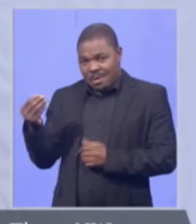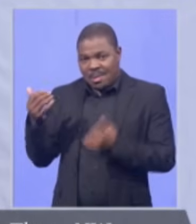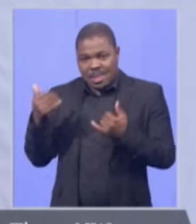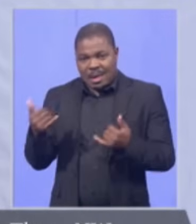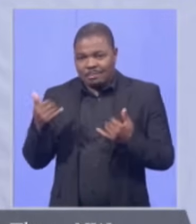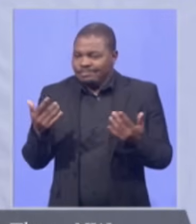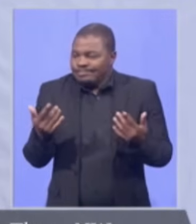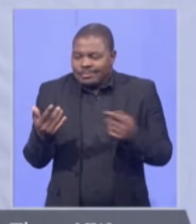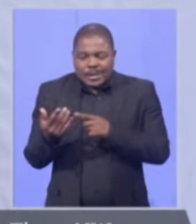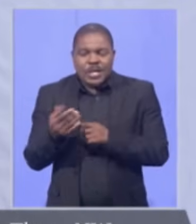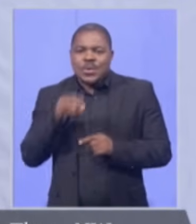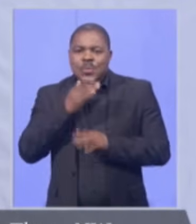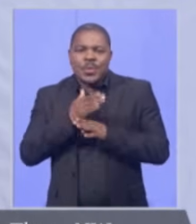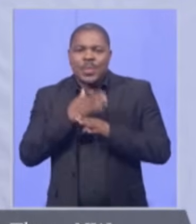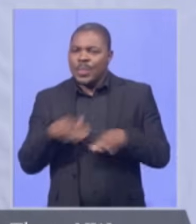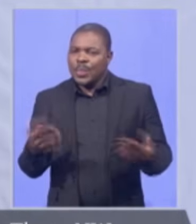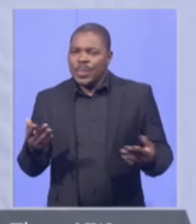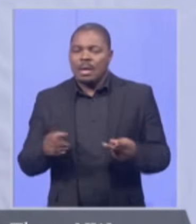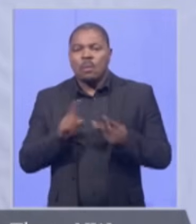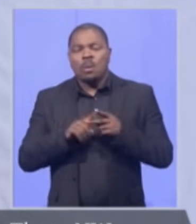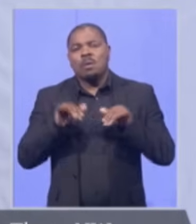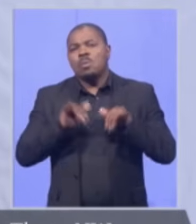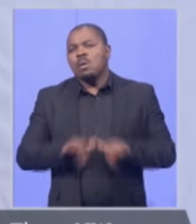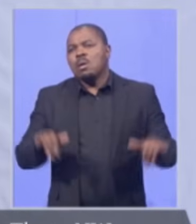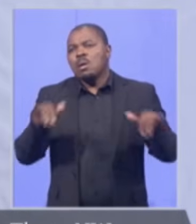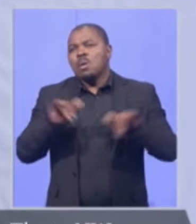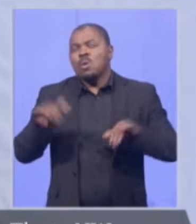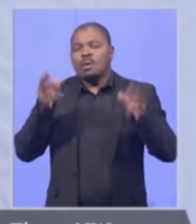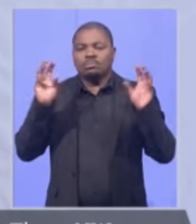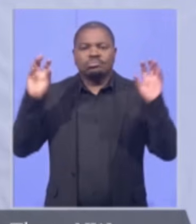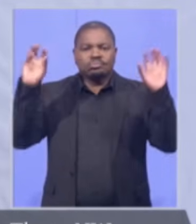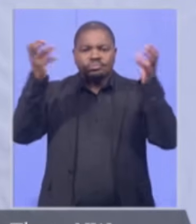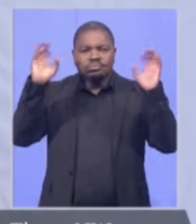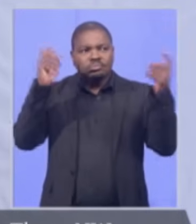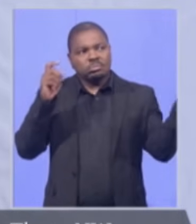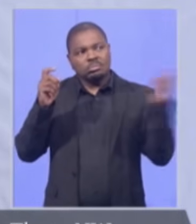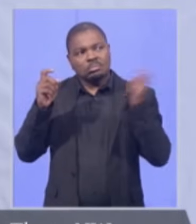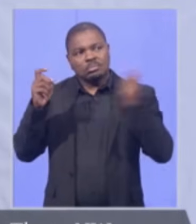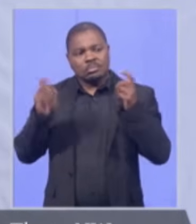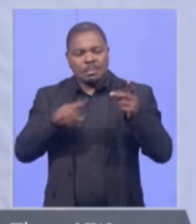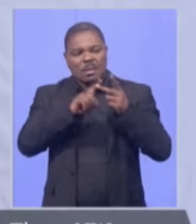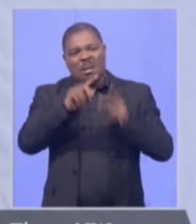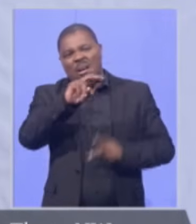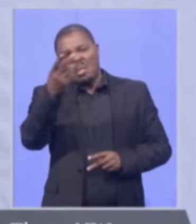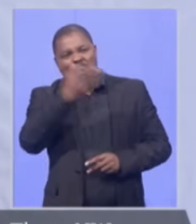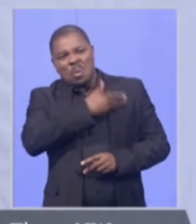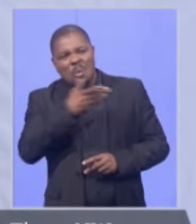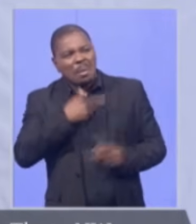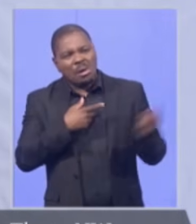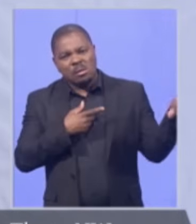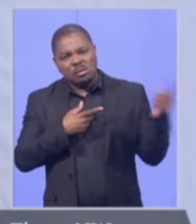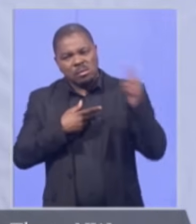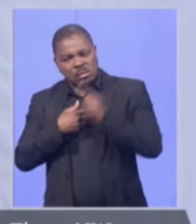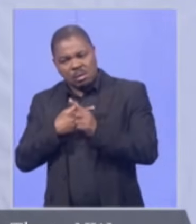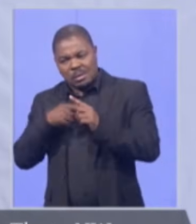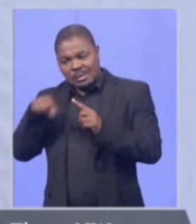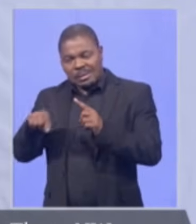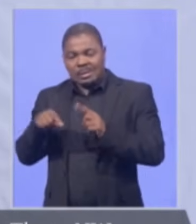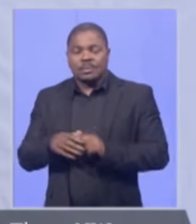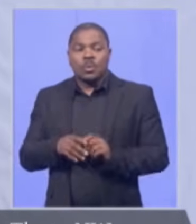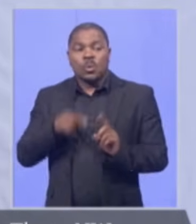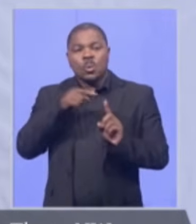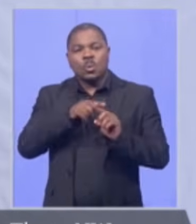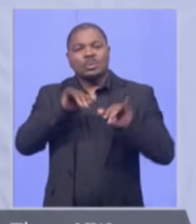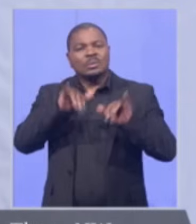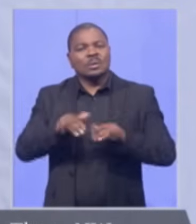ga di sa tlho di dira. Mme rile ga go ntse go emetswe yalo ambulance ka ko sekolong seo ga fitlha motsadi mongwe eleng gore tsadi o dula ka